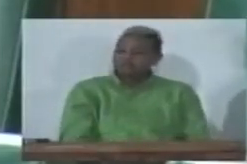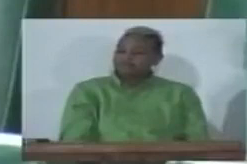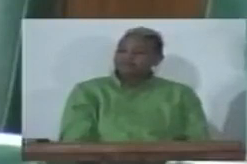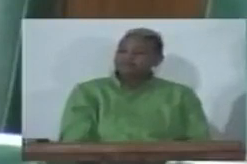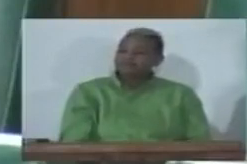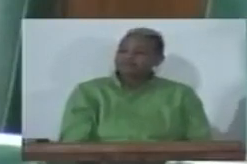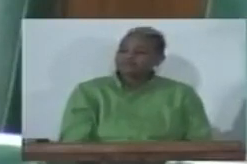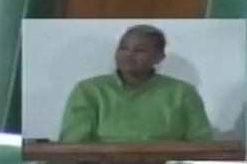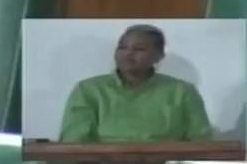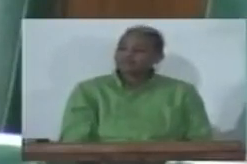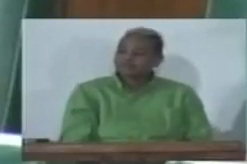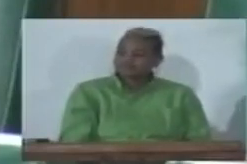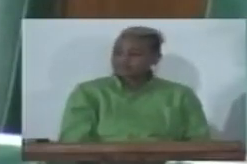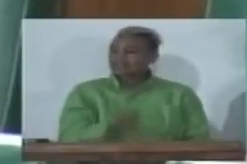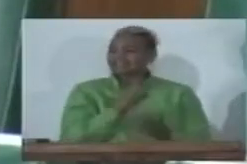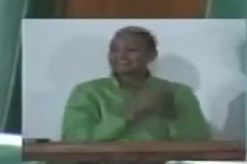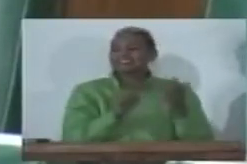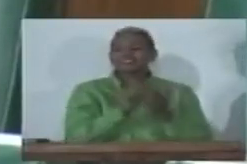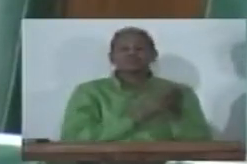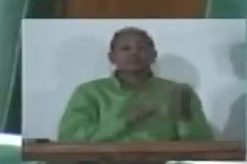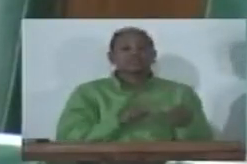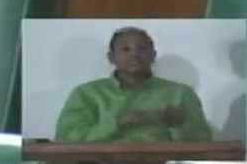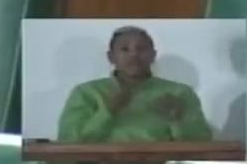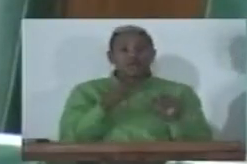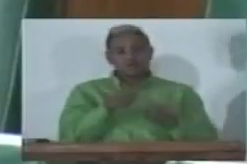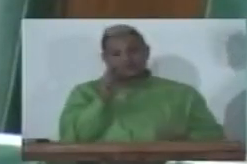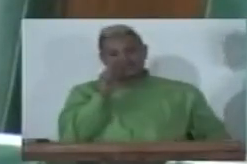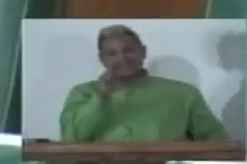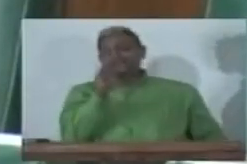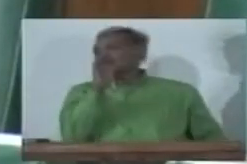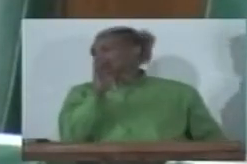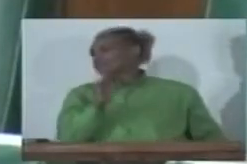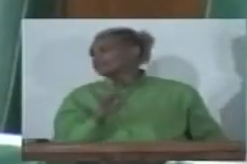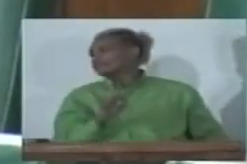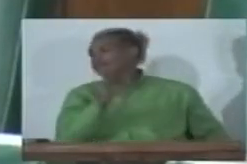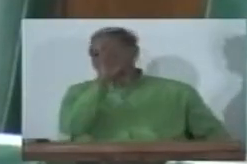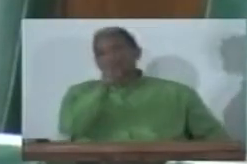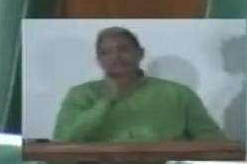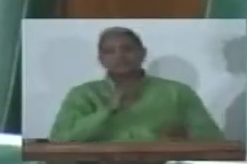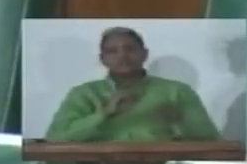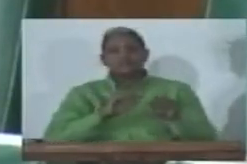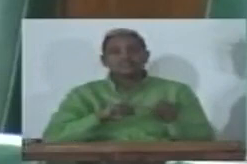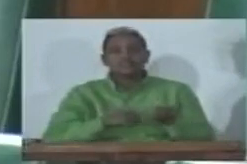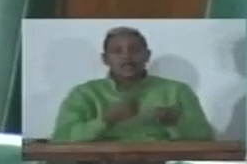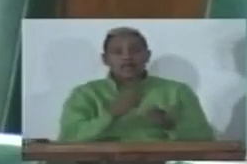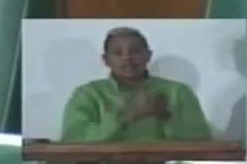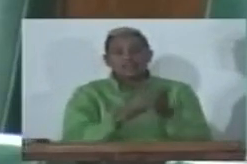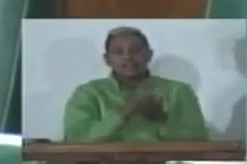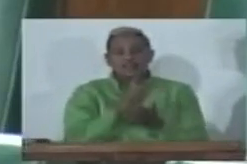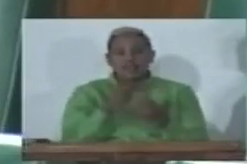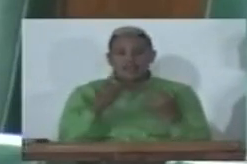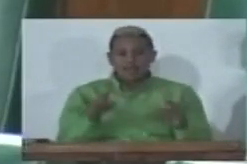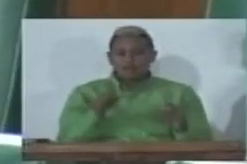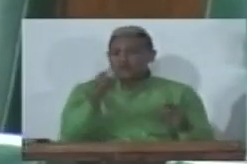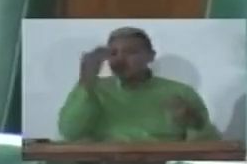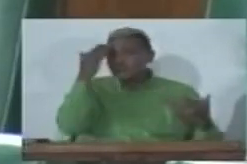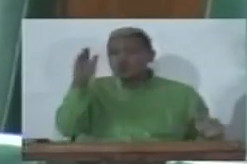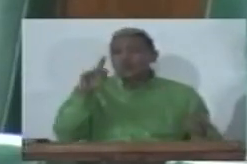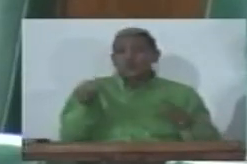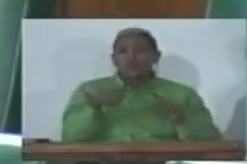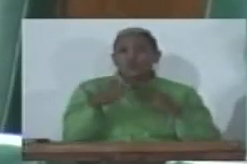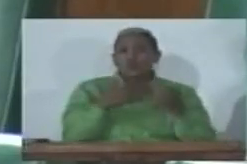discrimination starts upon sight. So you don't know whether or not that person has